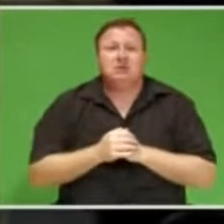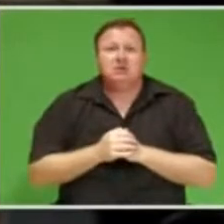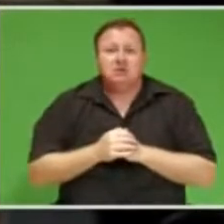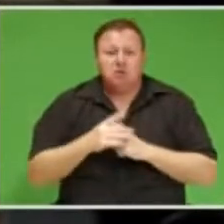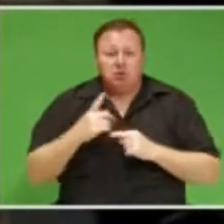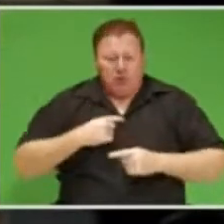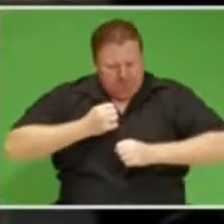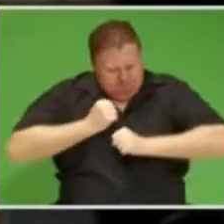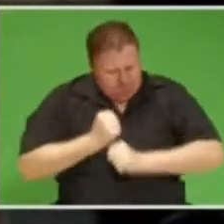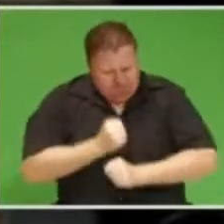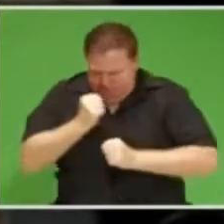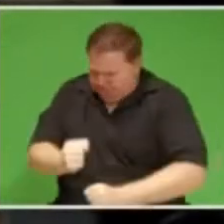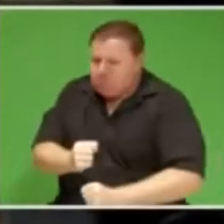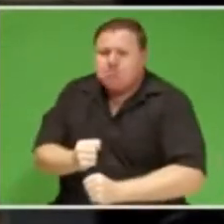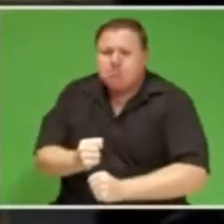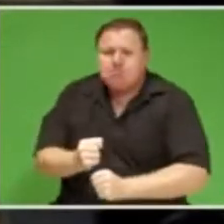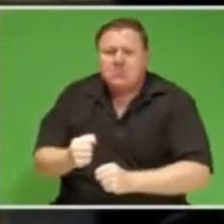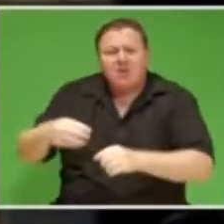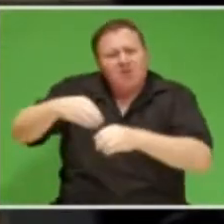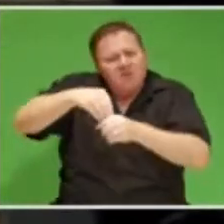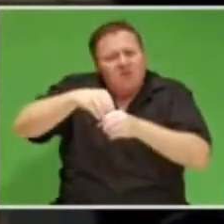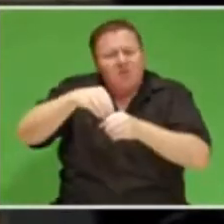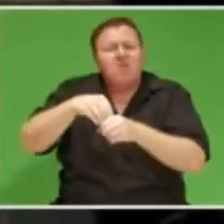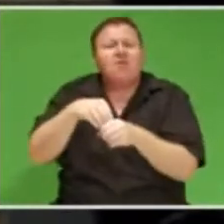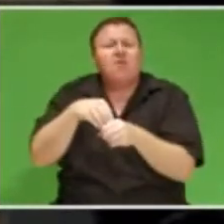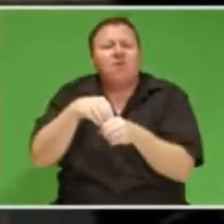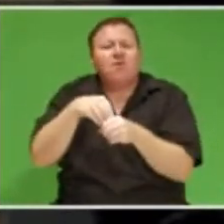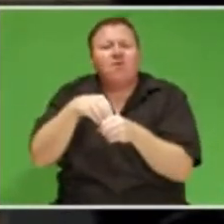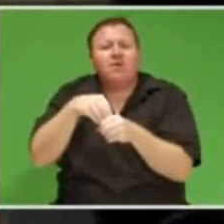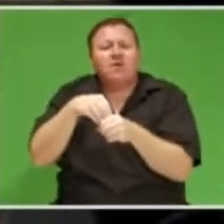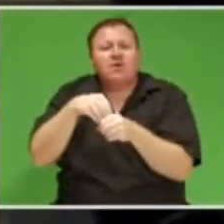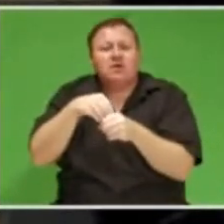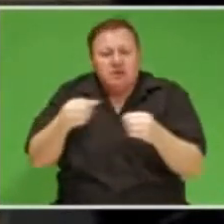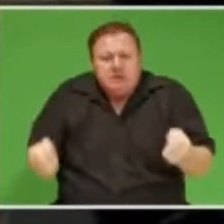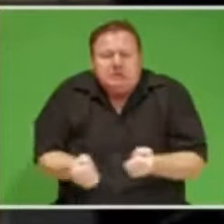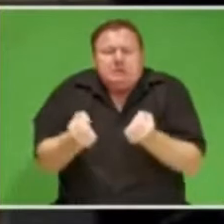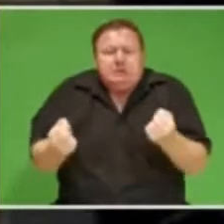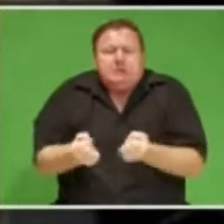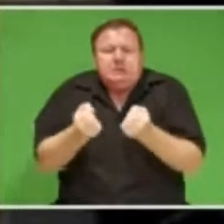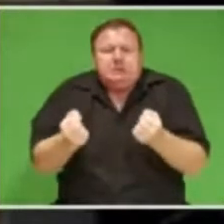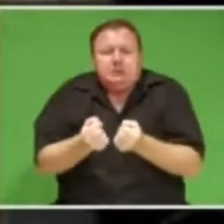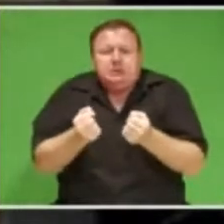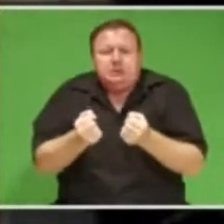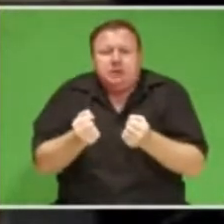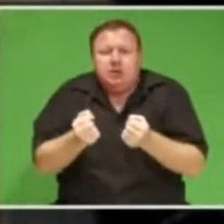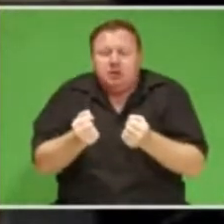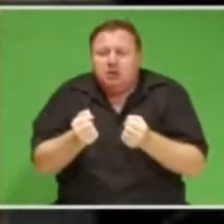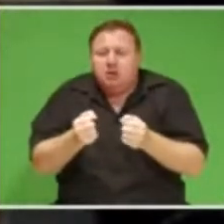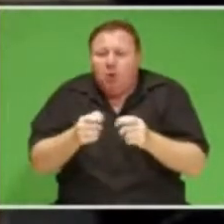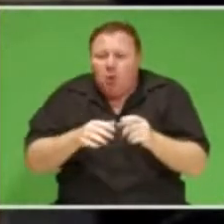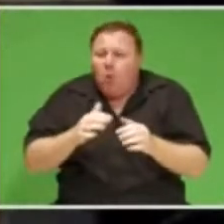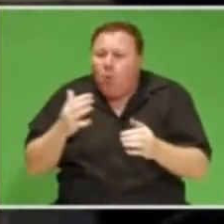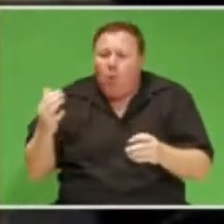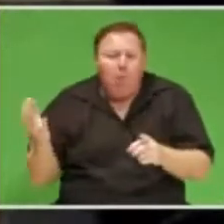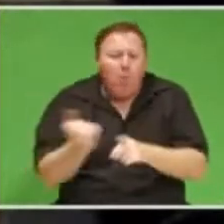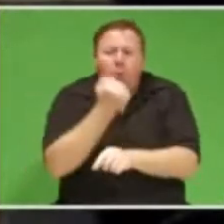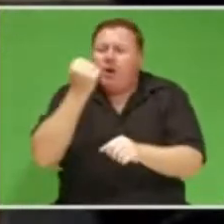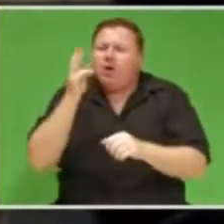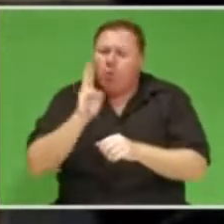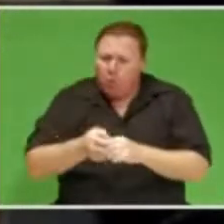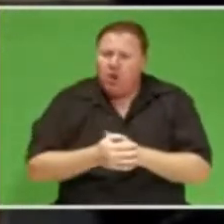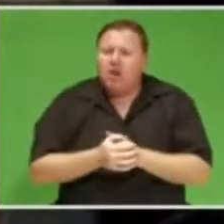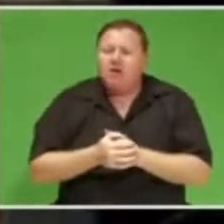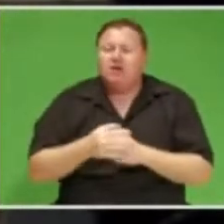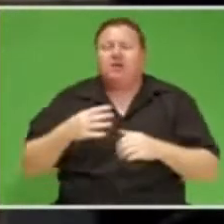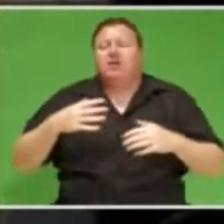stood firm and engaged in a struggle, hopeful that our cause would triumph, and it did. Against all odds,